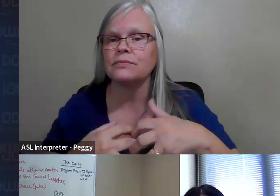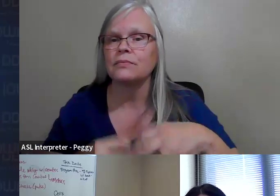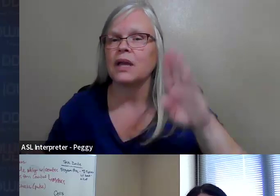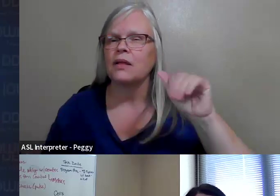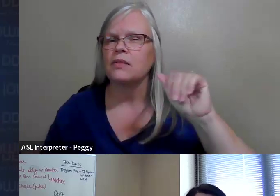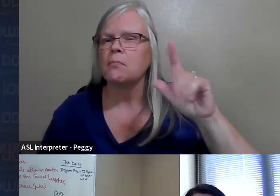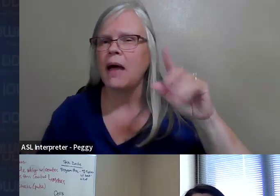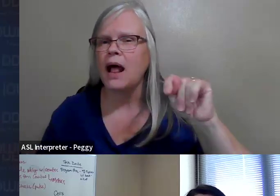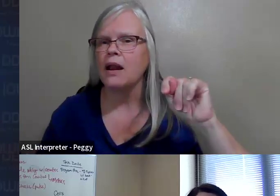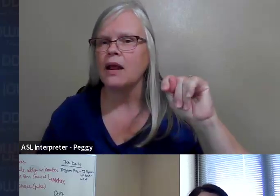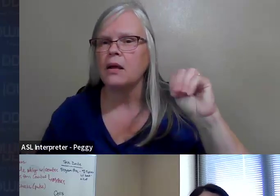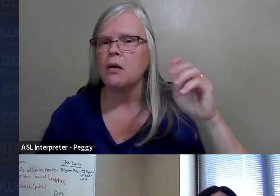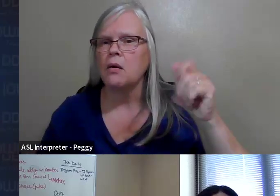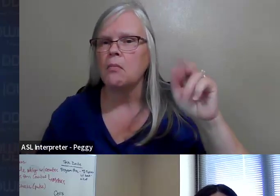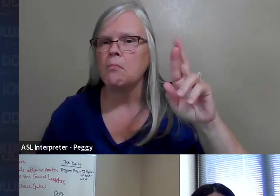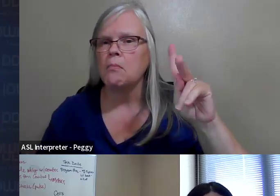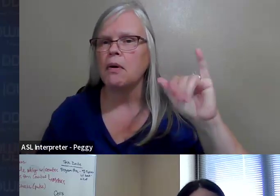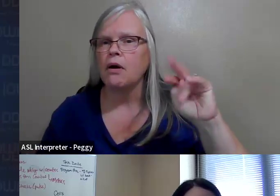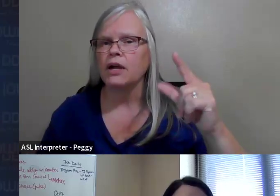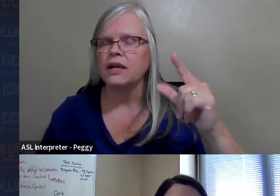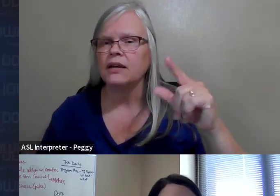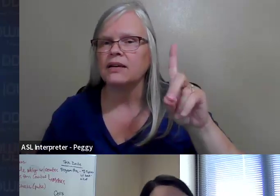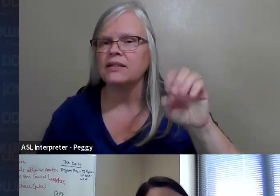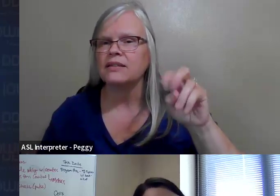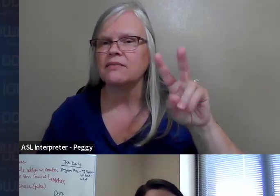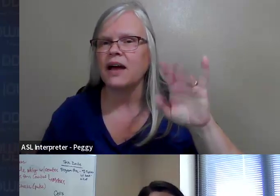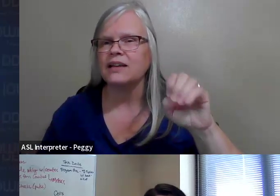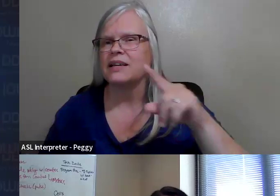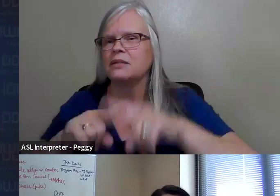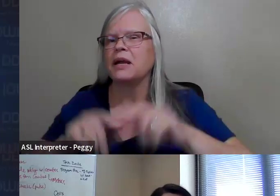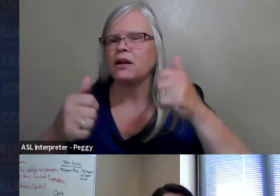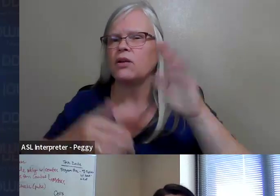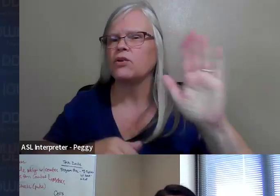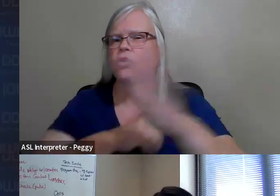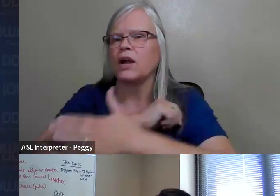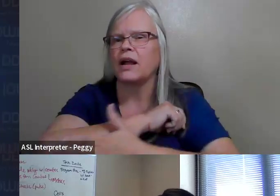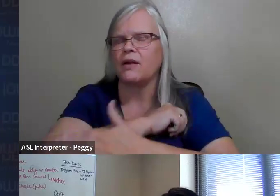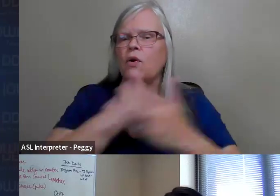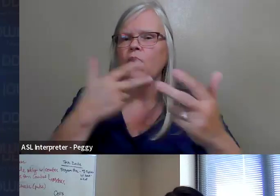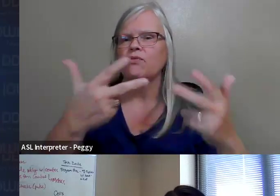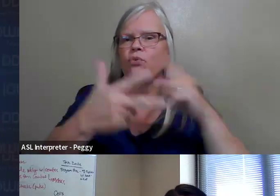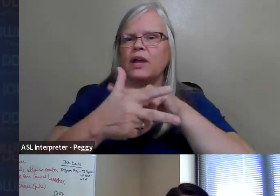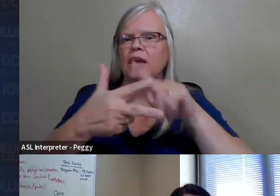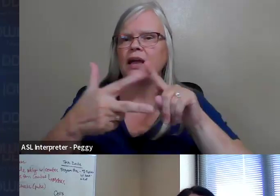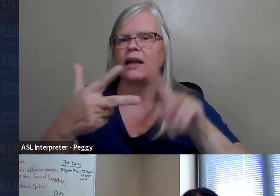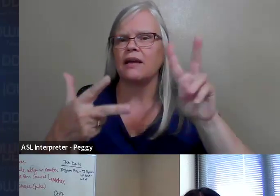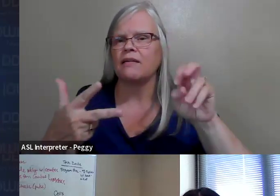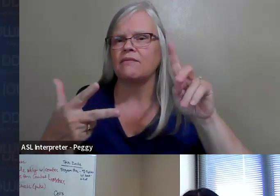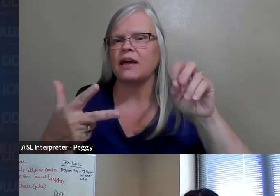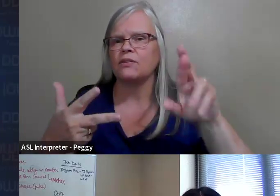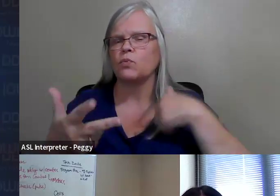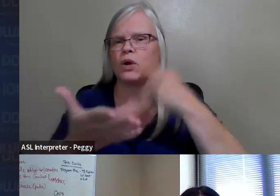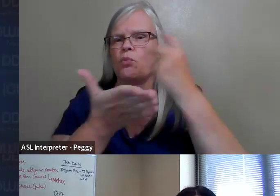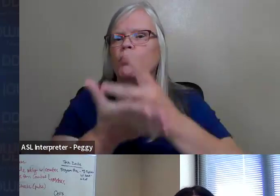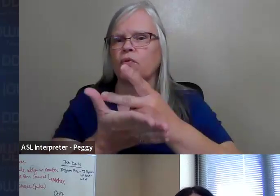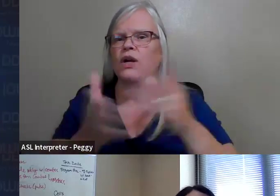marking devices. Depending on the vendor that the county uses, we have 3 different vendors that we have approved that